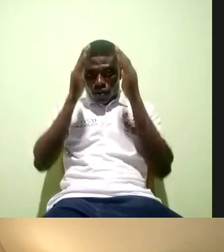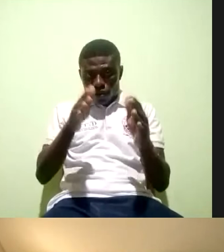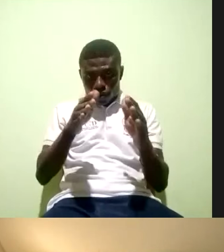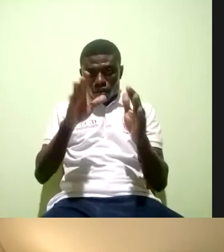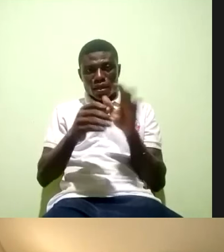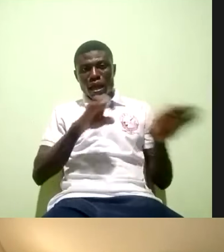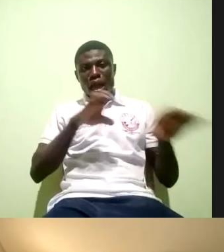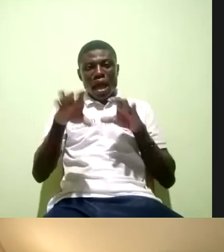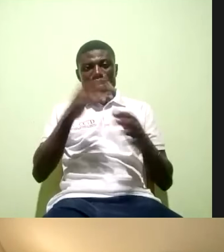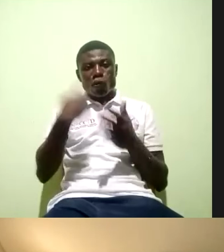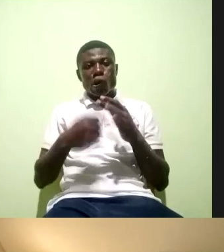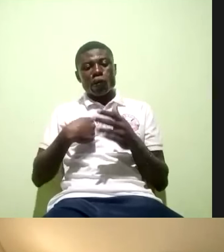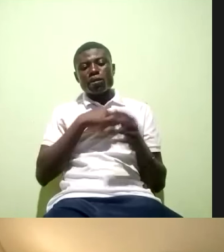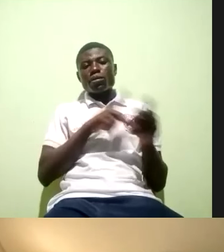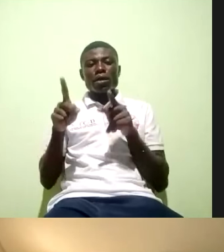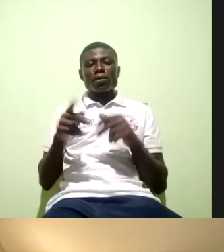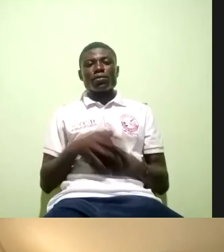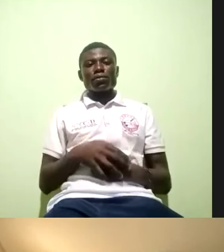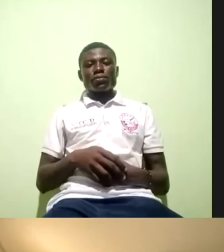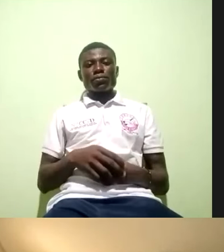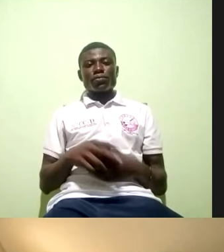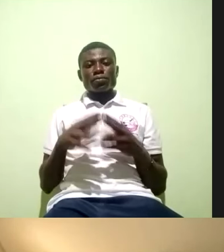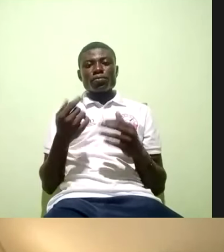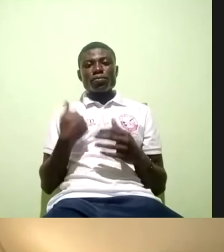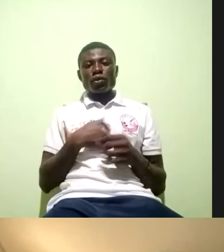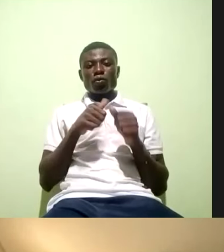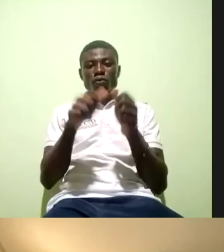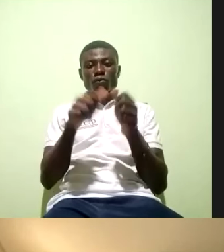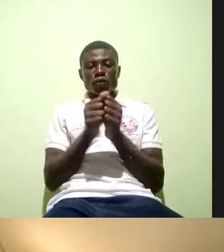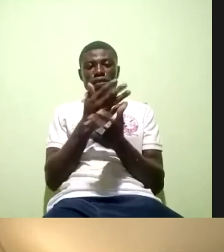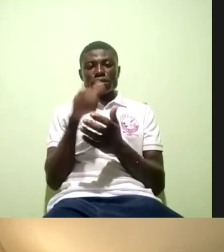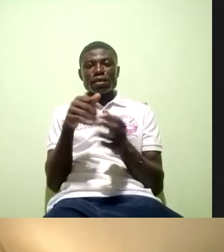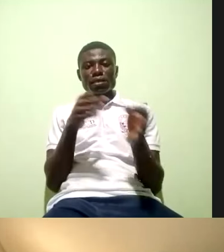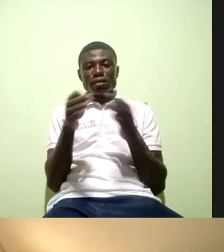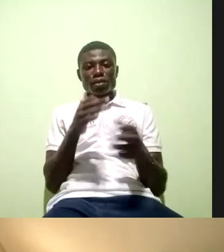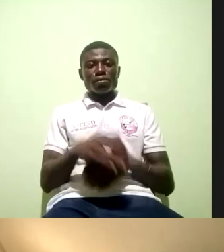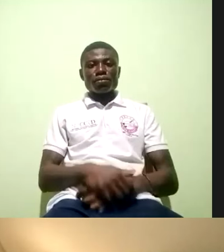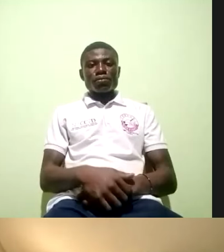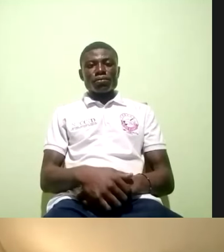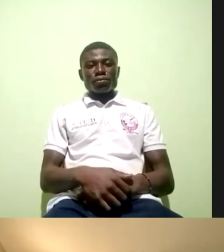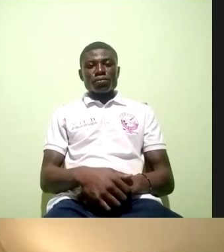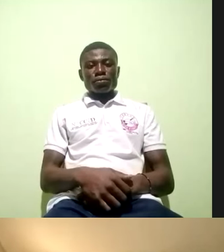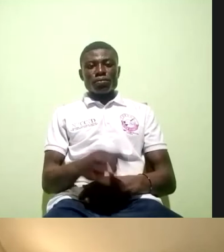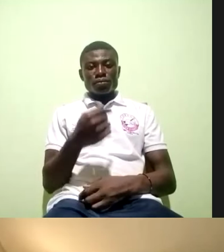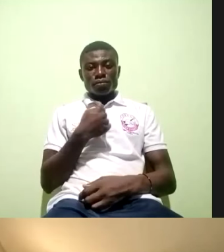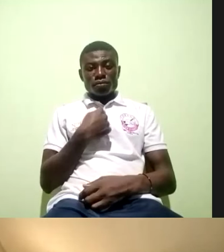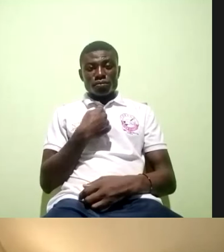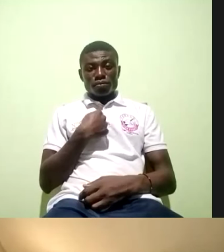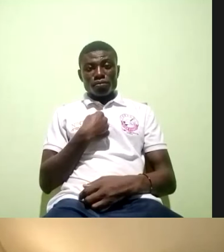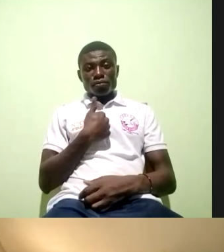the tasks. So let me do one thing here. I may take a little pause